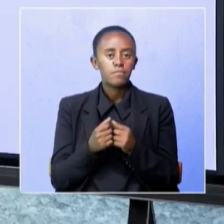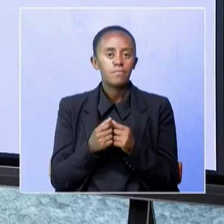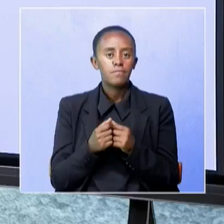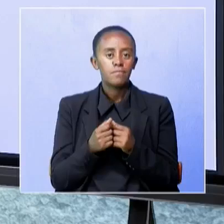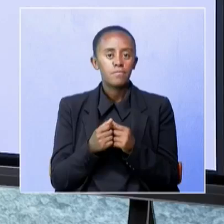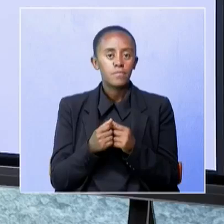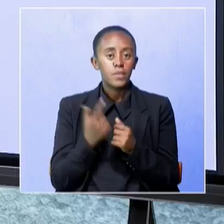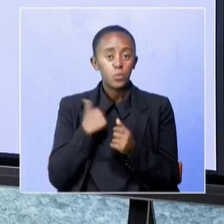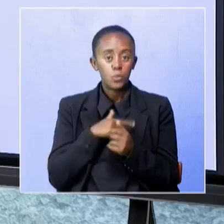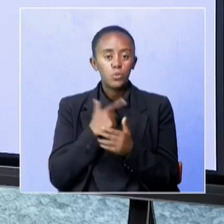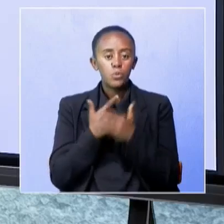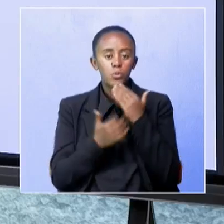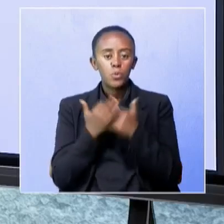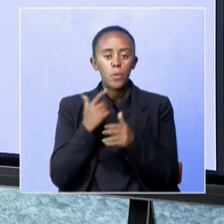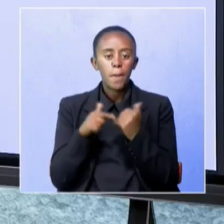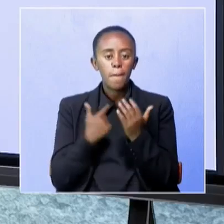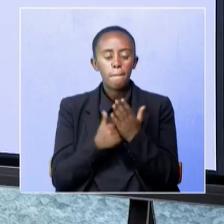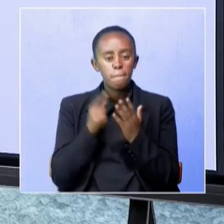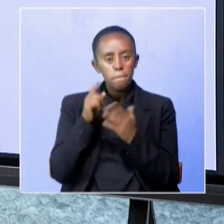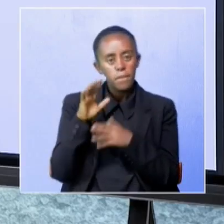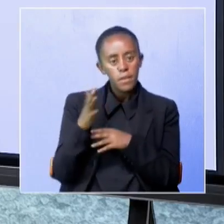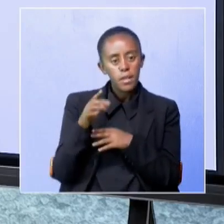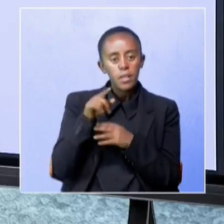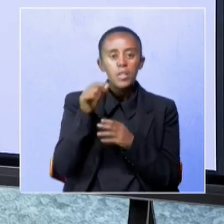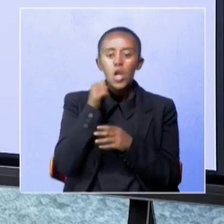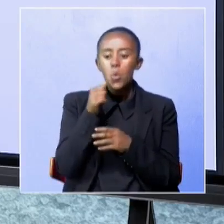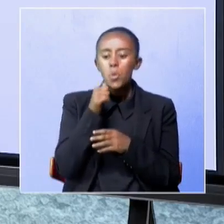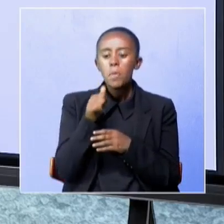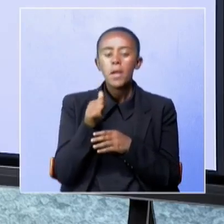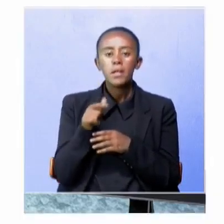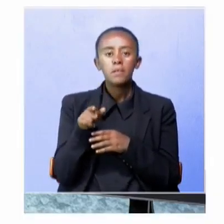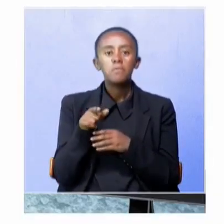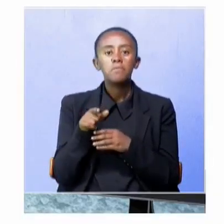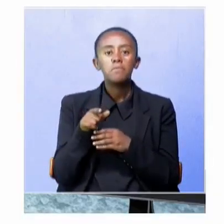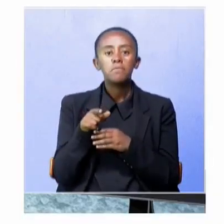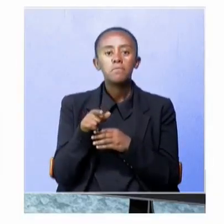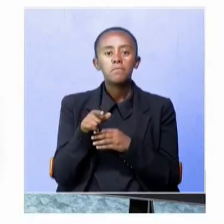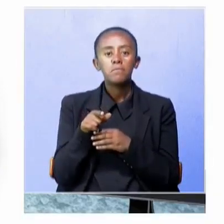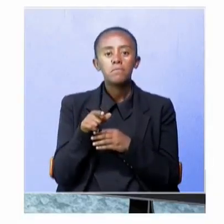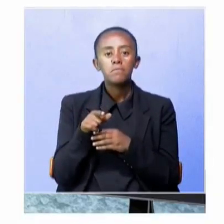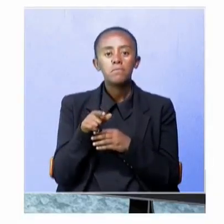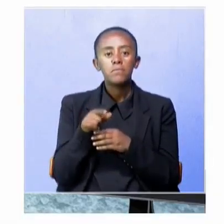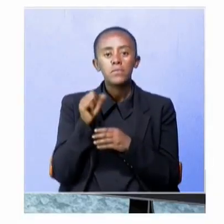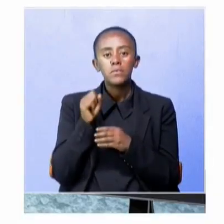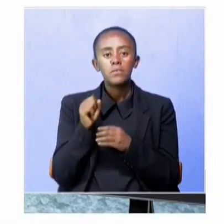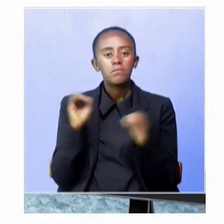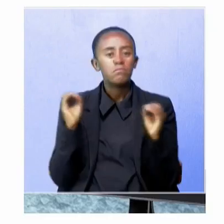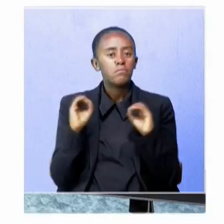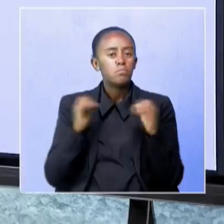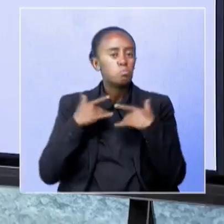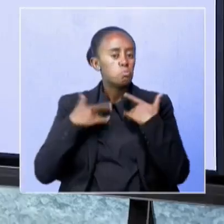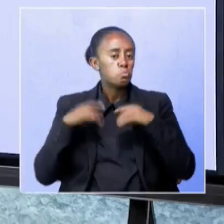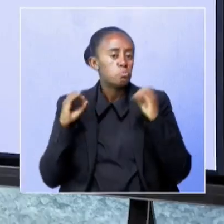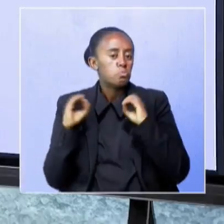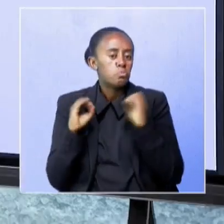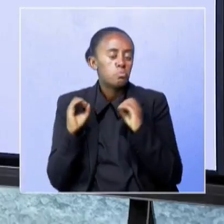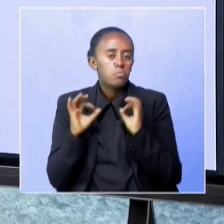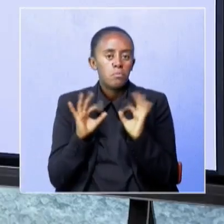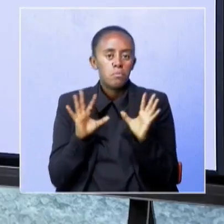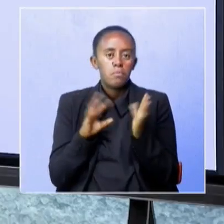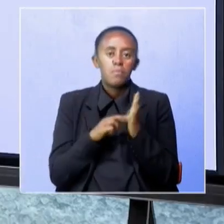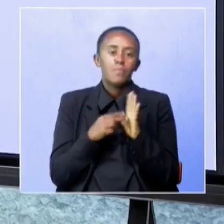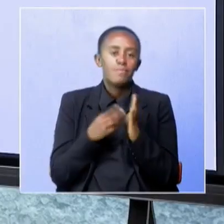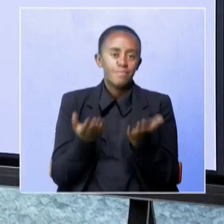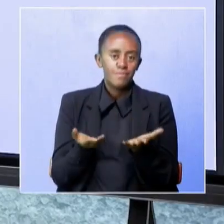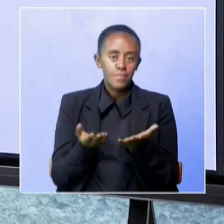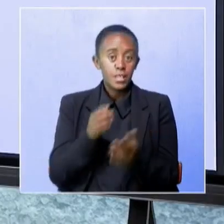We're talking about, it seems this woman has what? It looks like she has no emotion whatsoever.